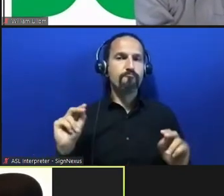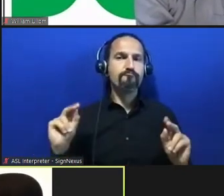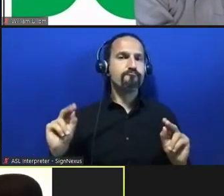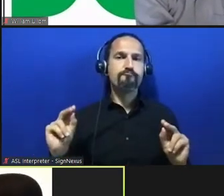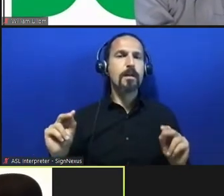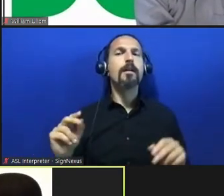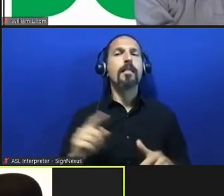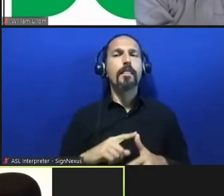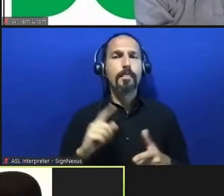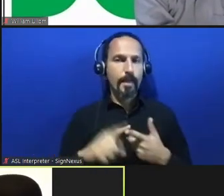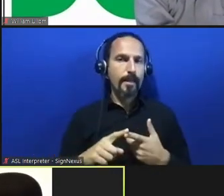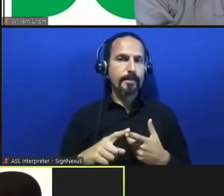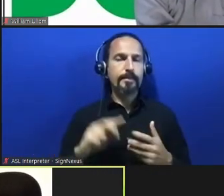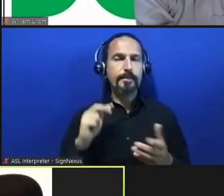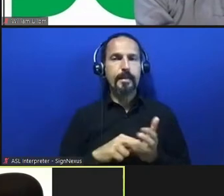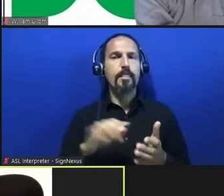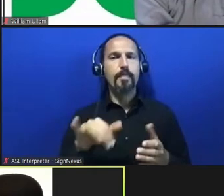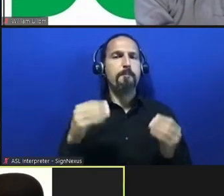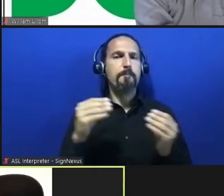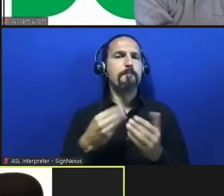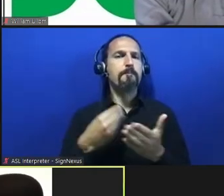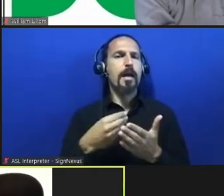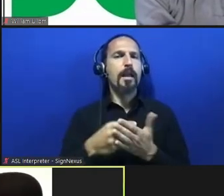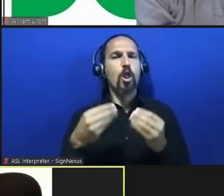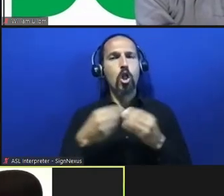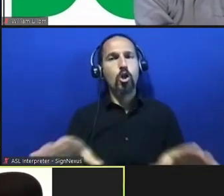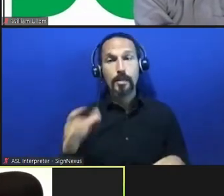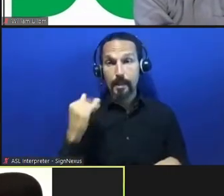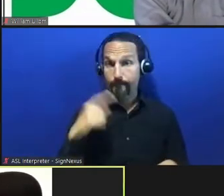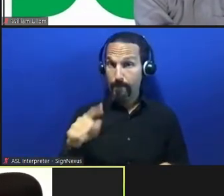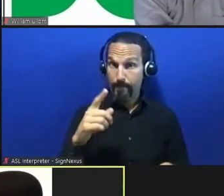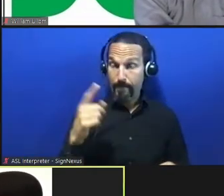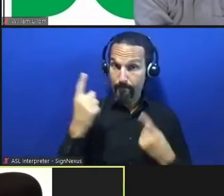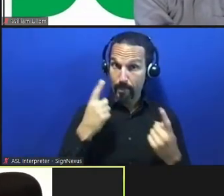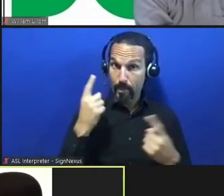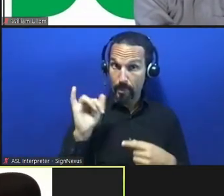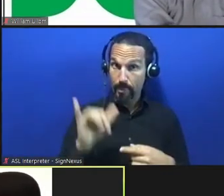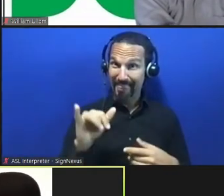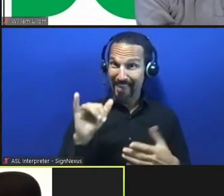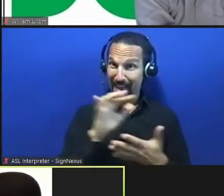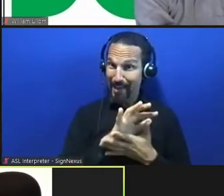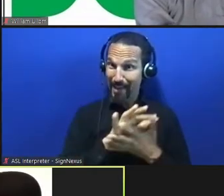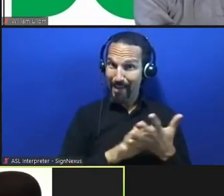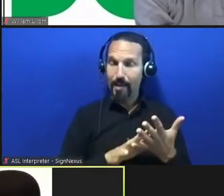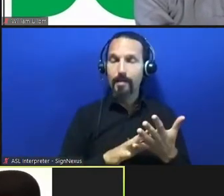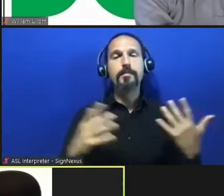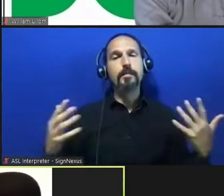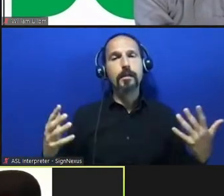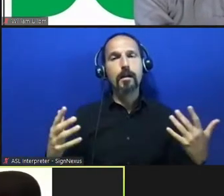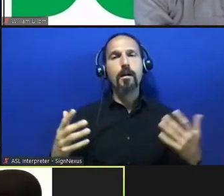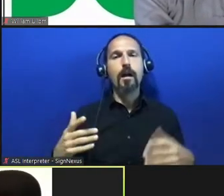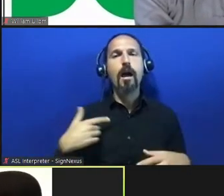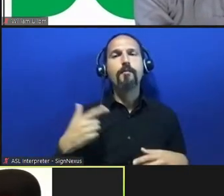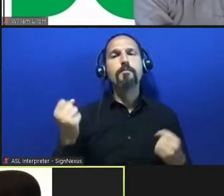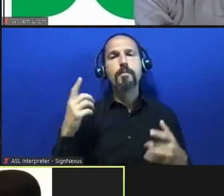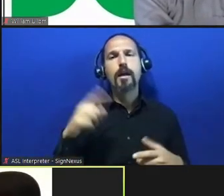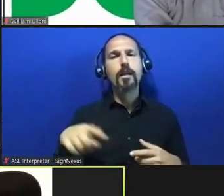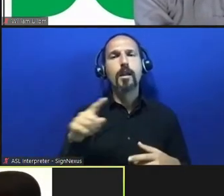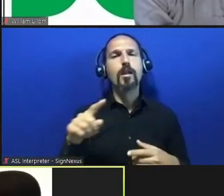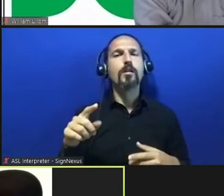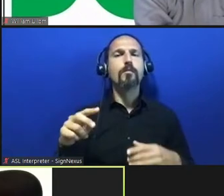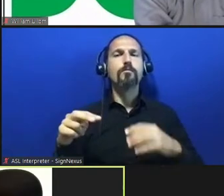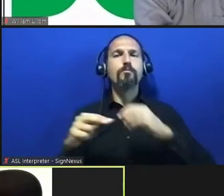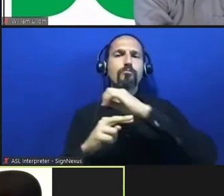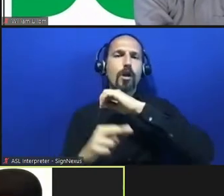and then it will be just seen as a net money loser so yeah if you really thought it was about those things then I guess I got a bunch of New York City bridges and